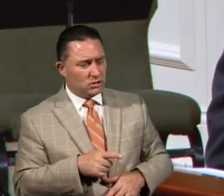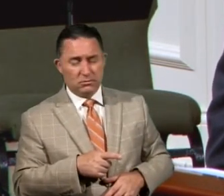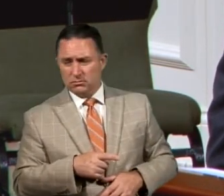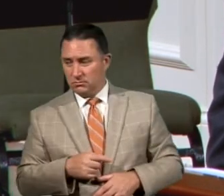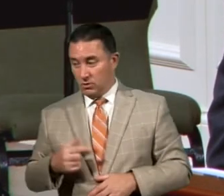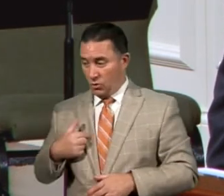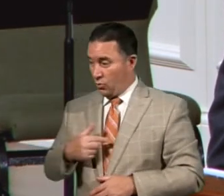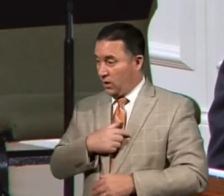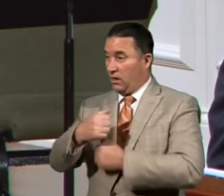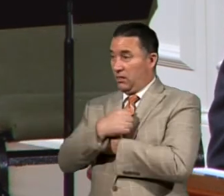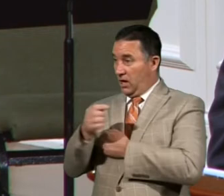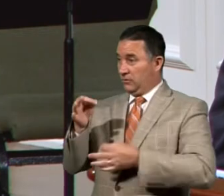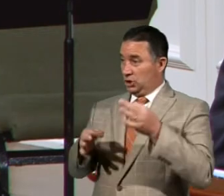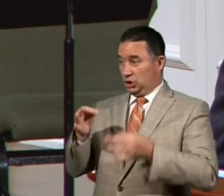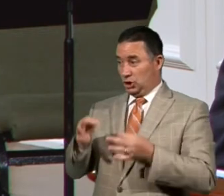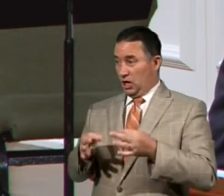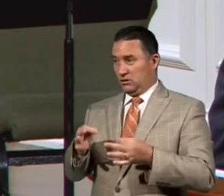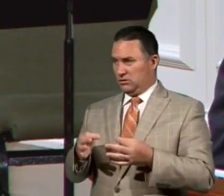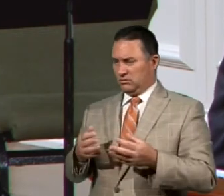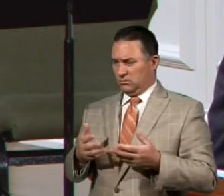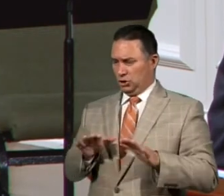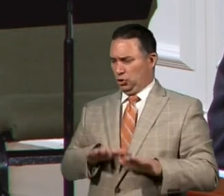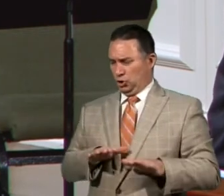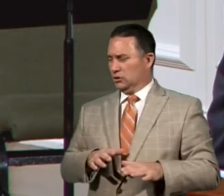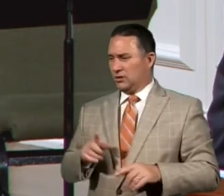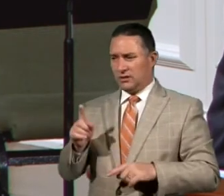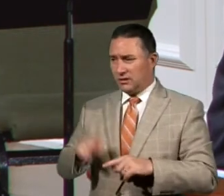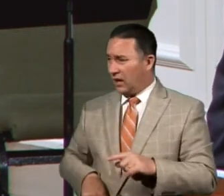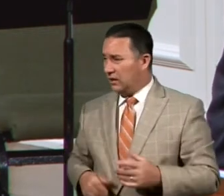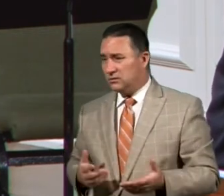I said, we love this judge too much to tone that down.